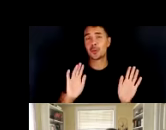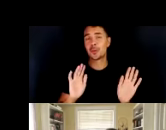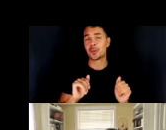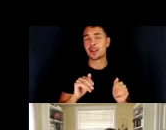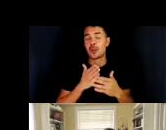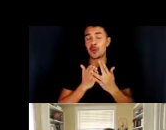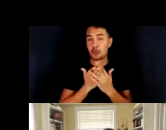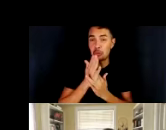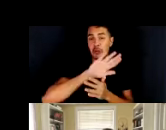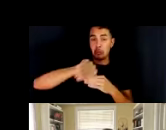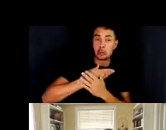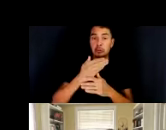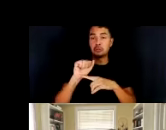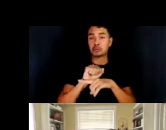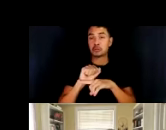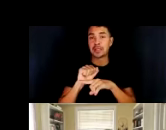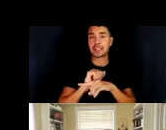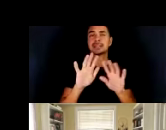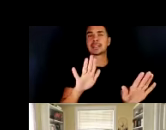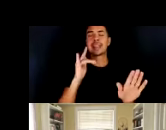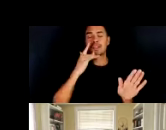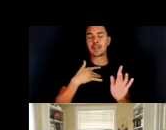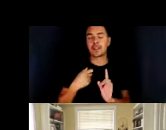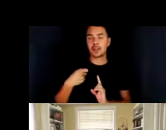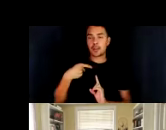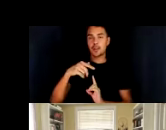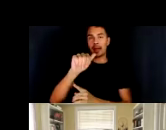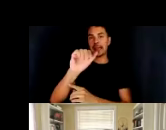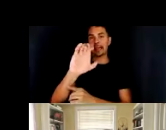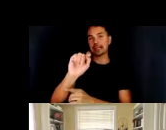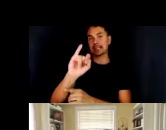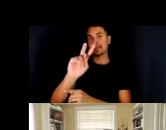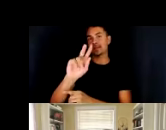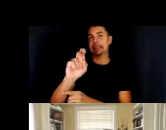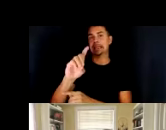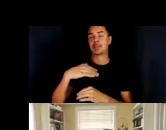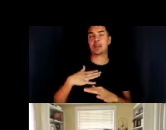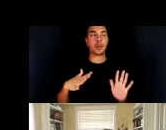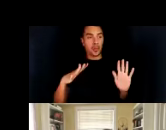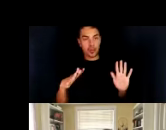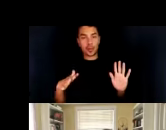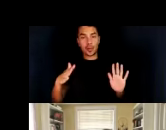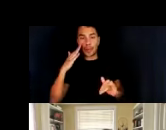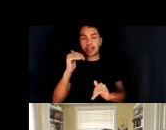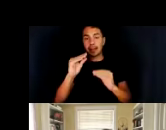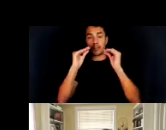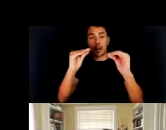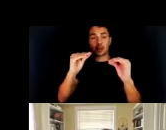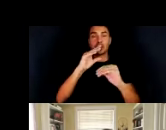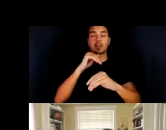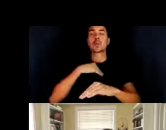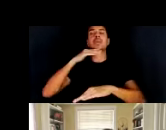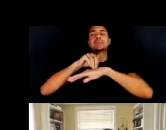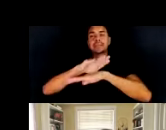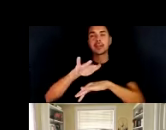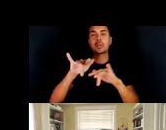training if it is activating to you, because we will be sending the modules and recording if there's any areas that you have to